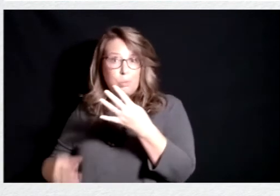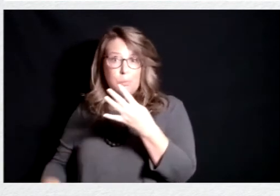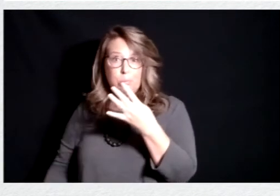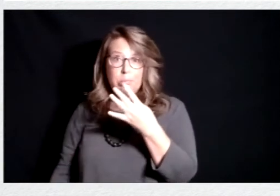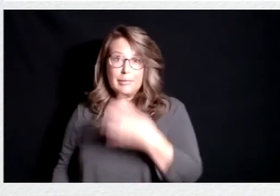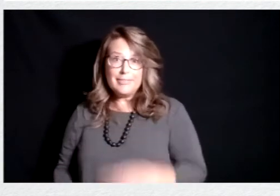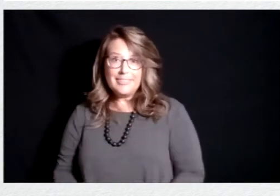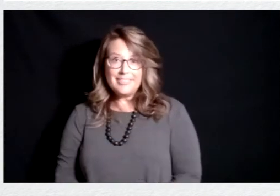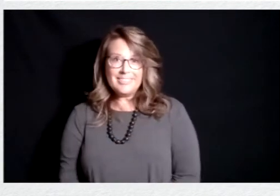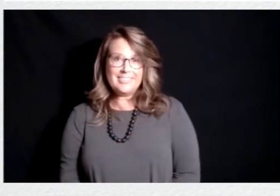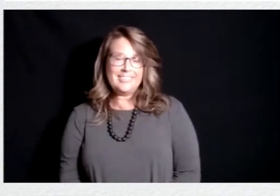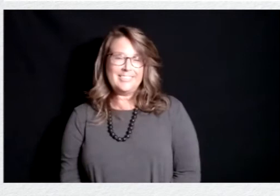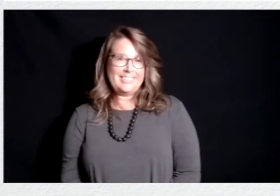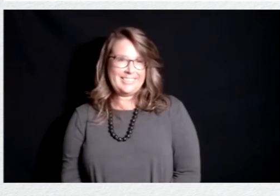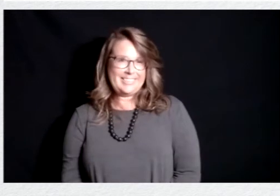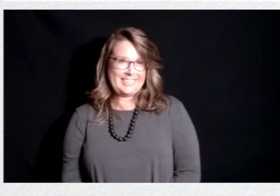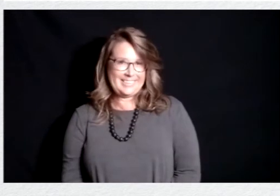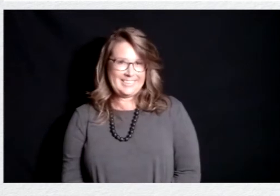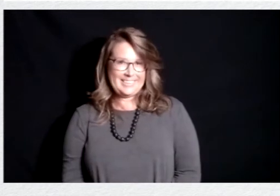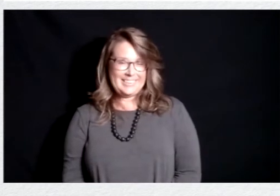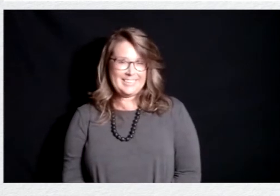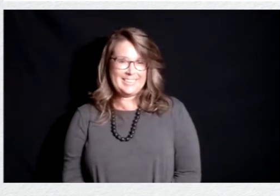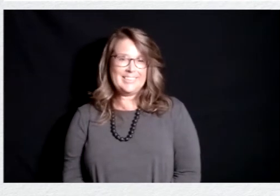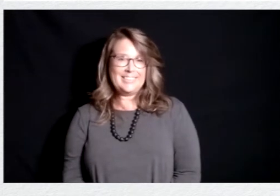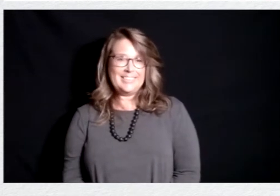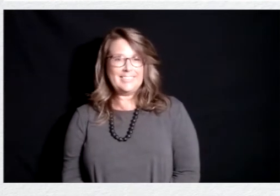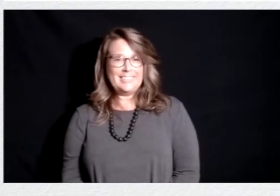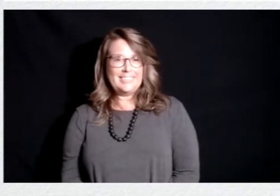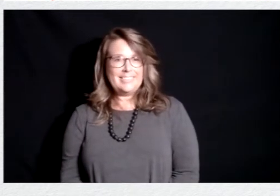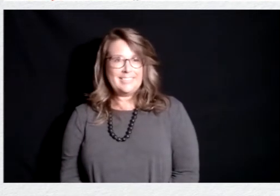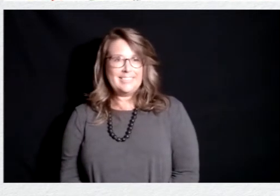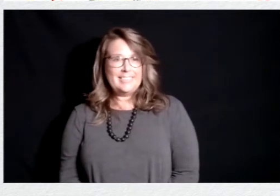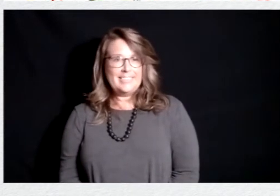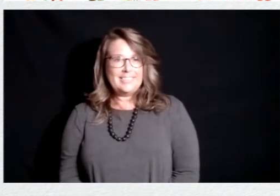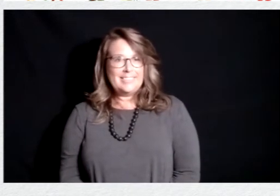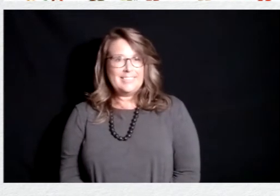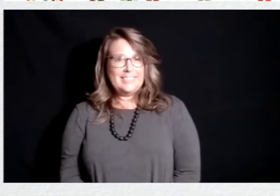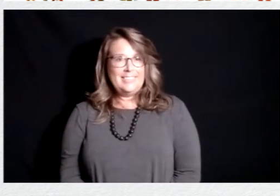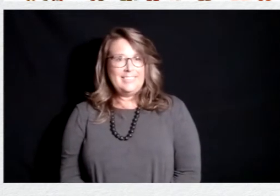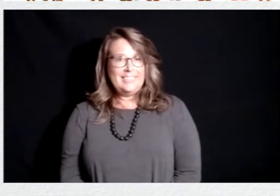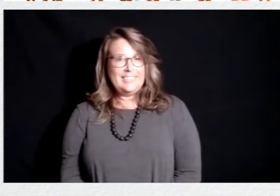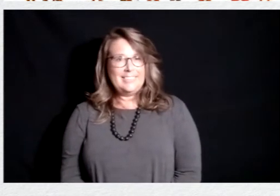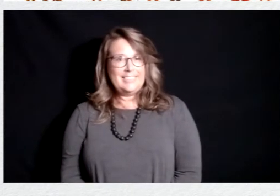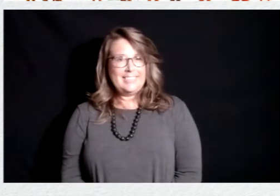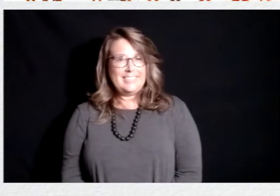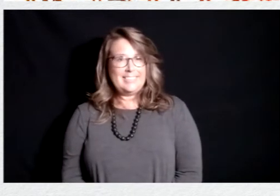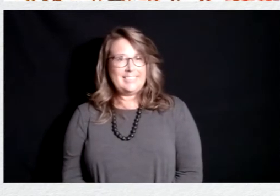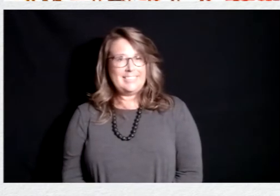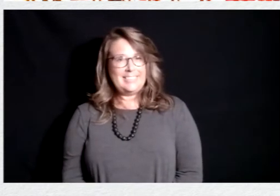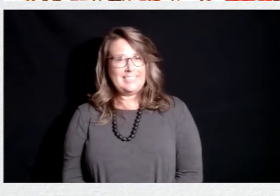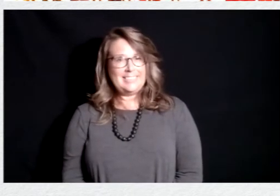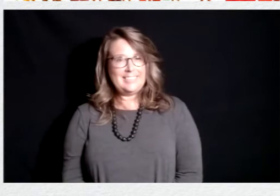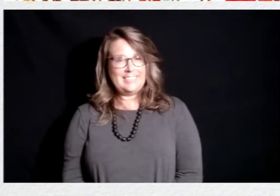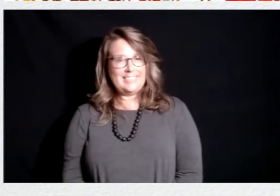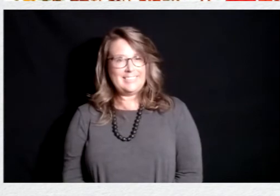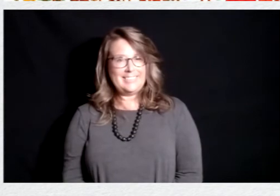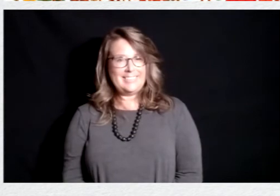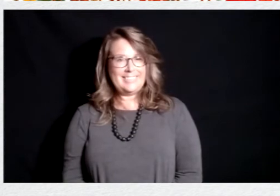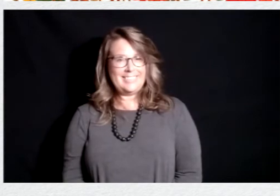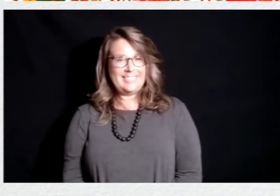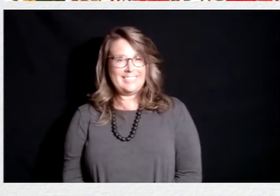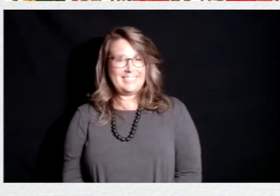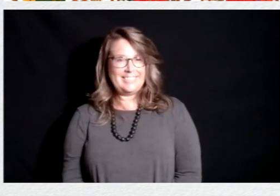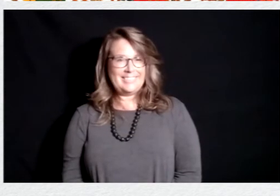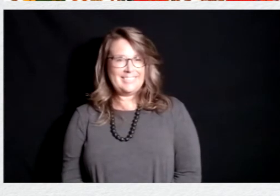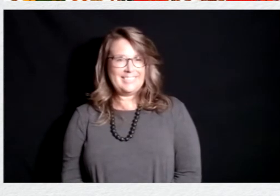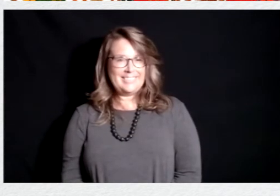También vivo con mi familia. Somos 23 en total. Mi mamá, papá, hermana, hermano, abuela, abuelo, tíos,